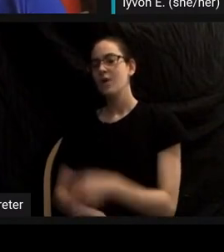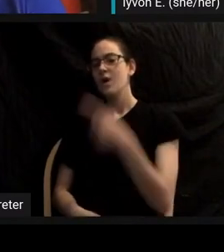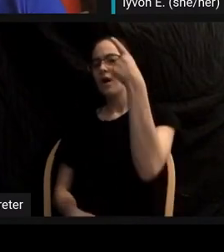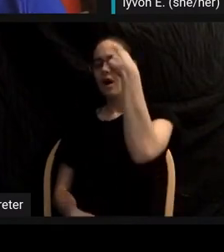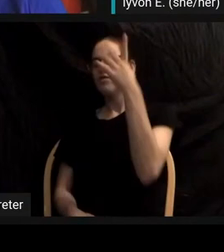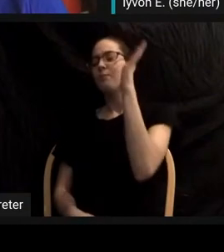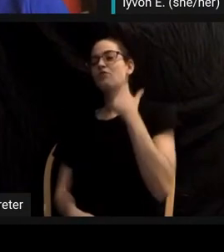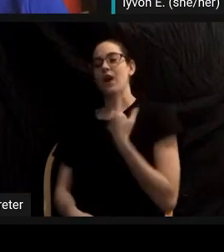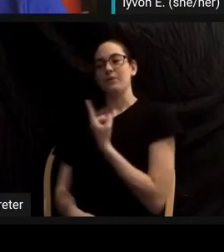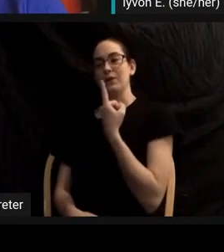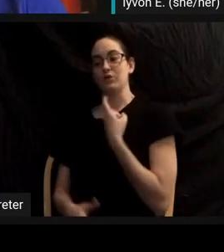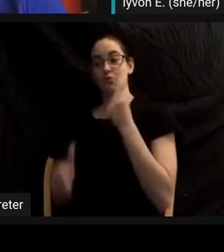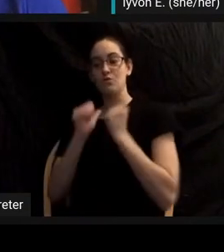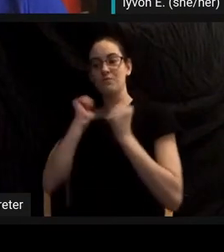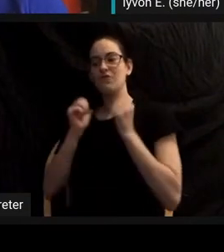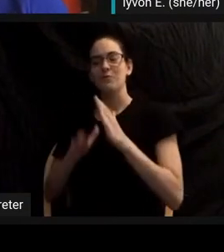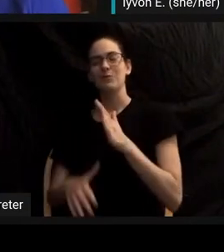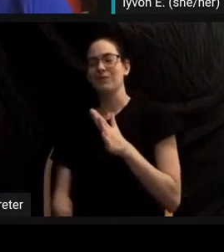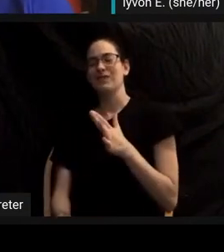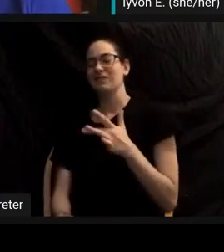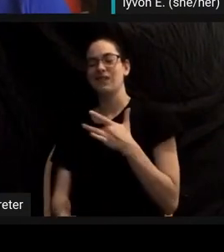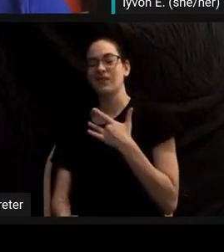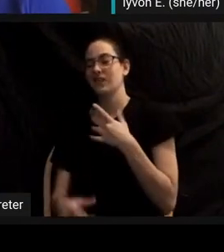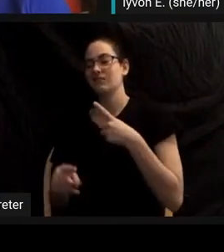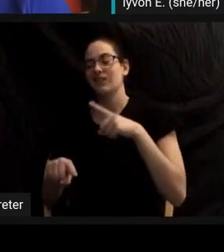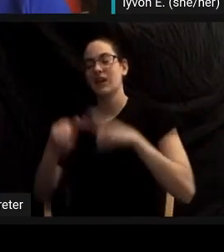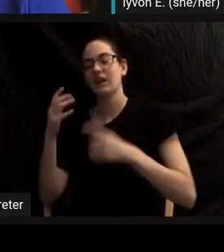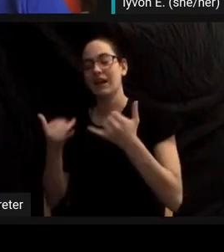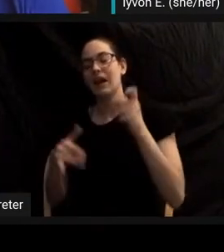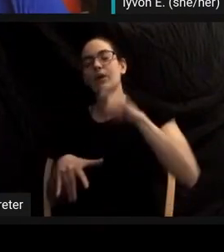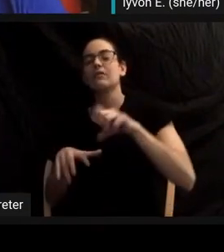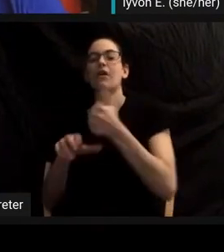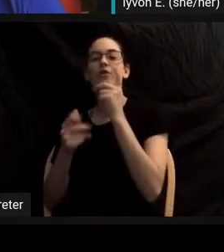me to like do that much work just to like do my own art.